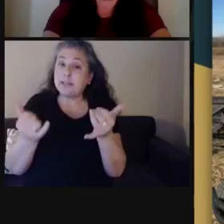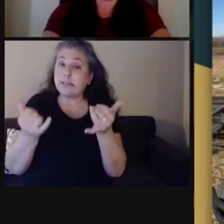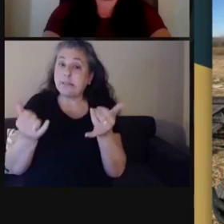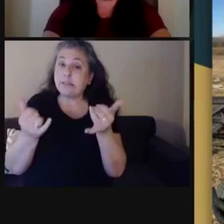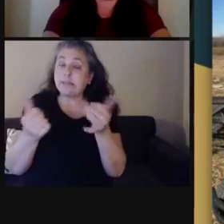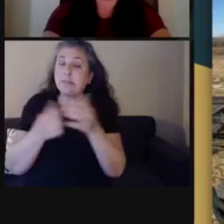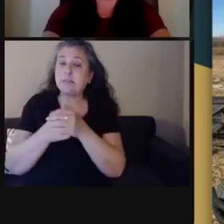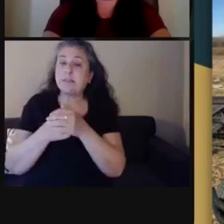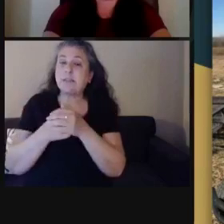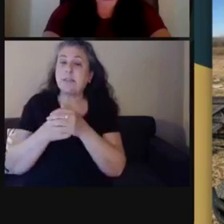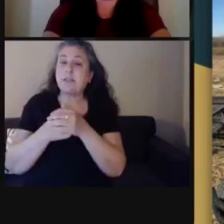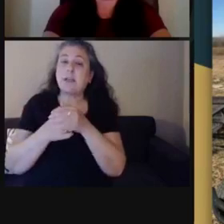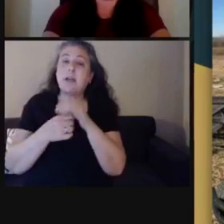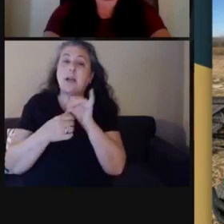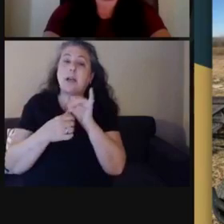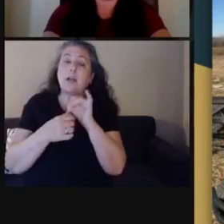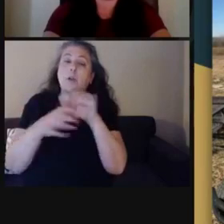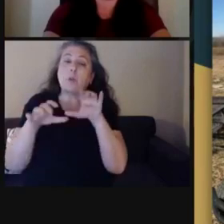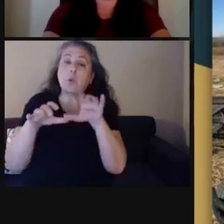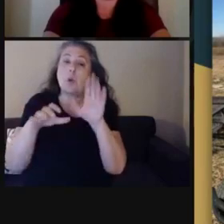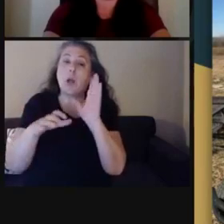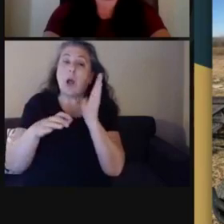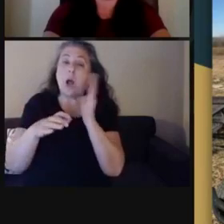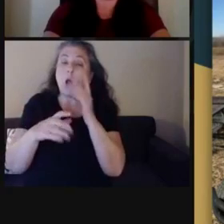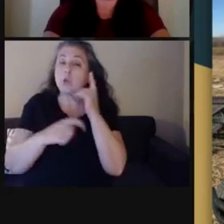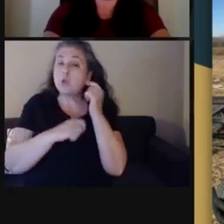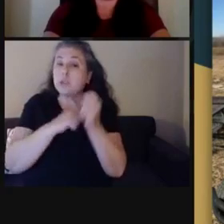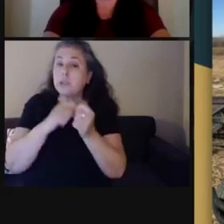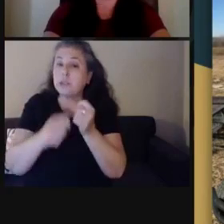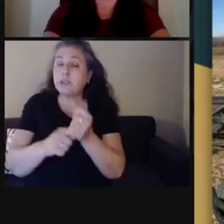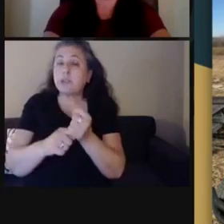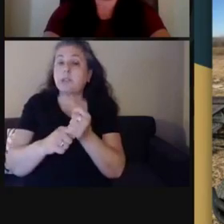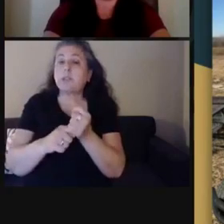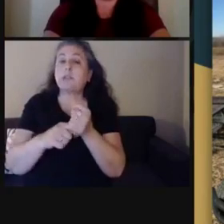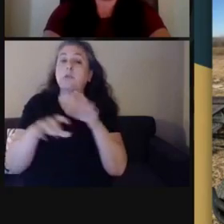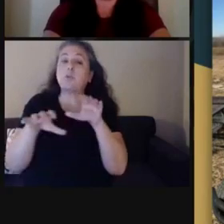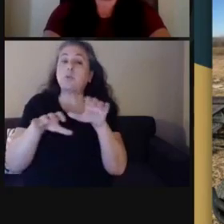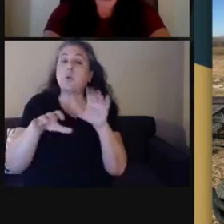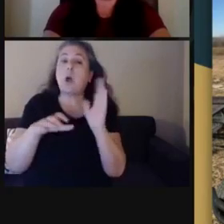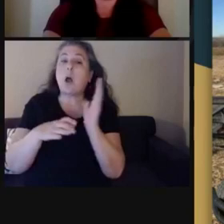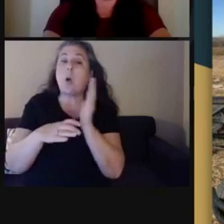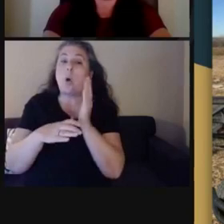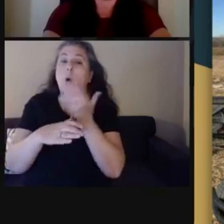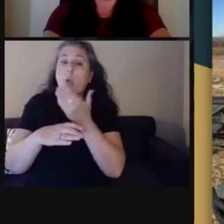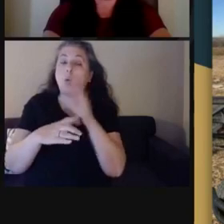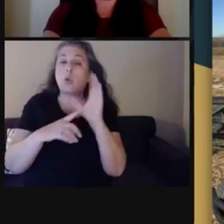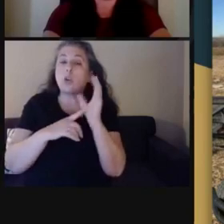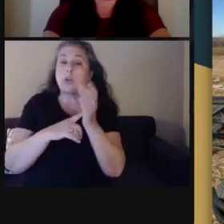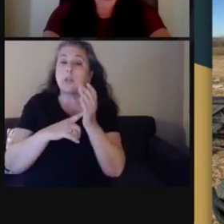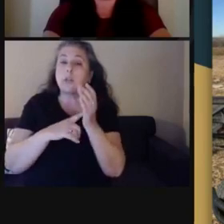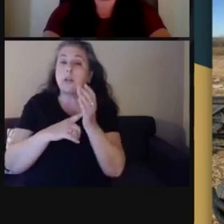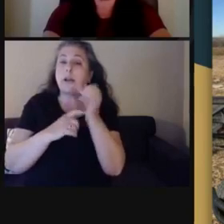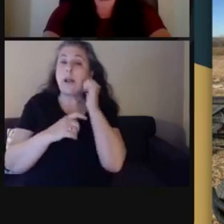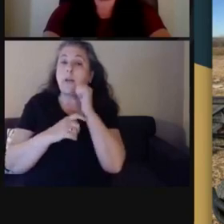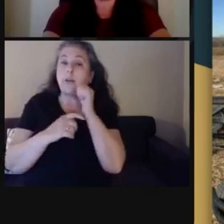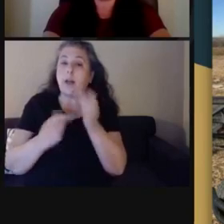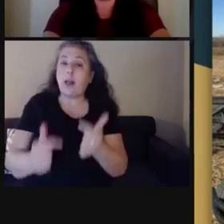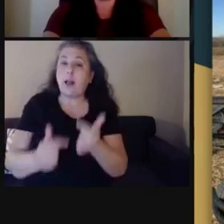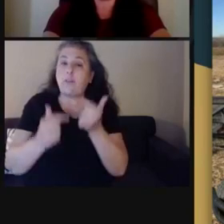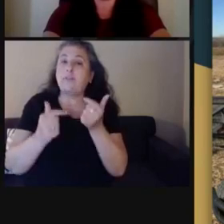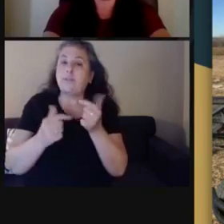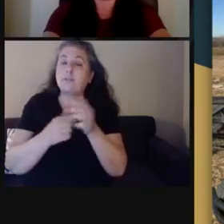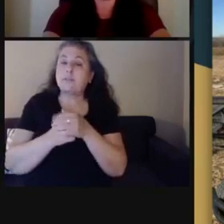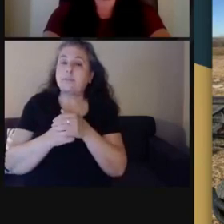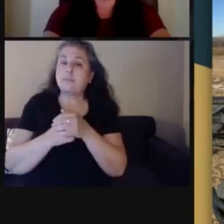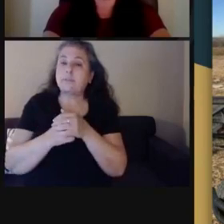incorporating our traditions, incorporating our culture in everyday life.